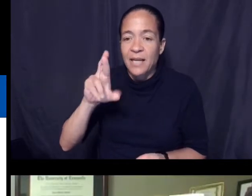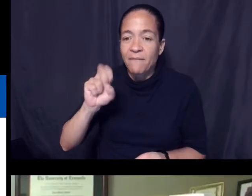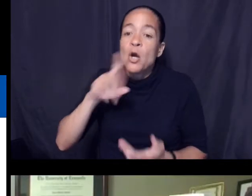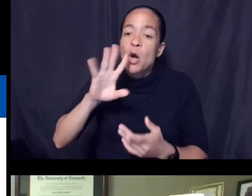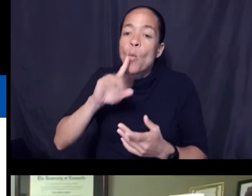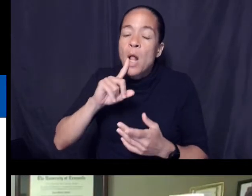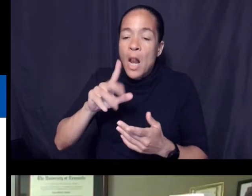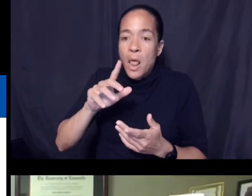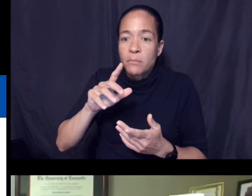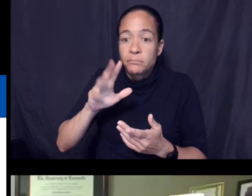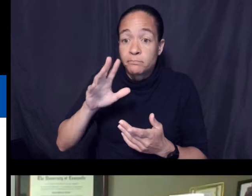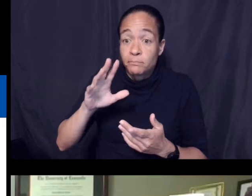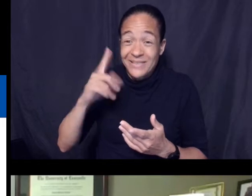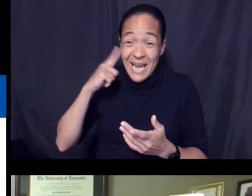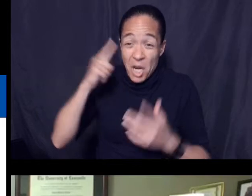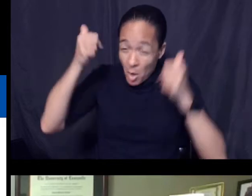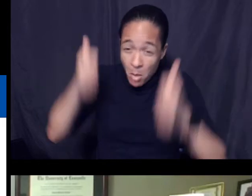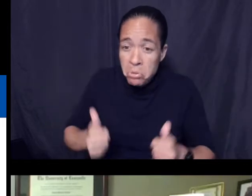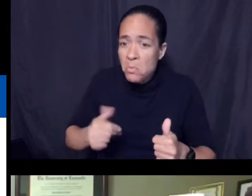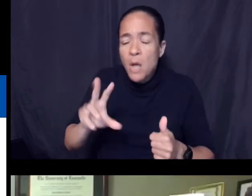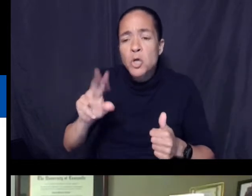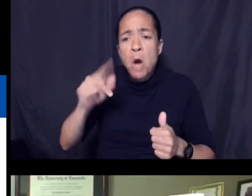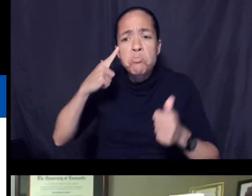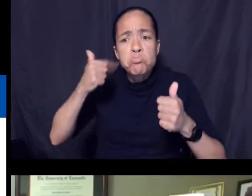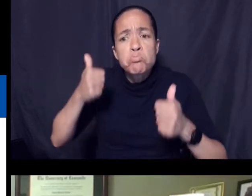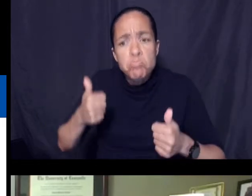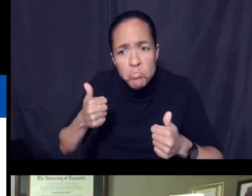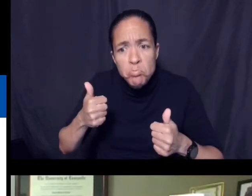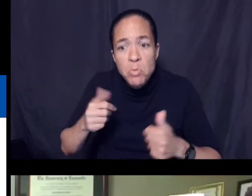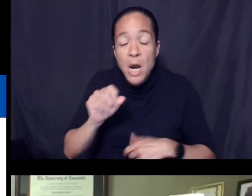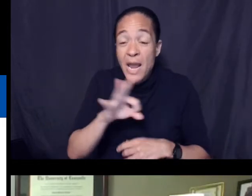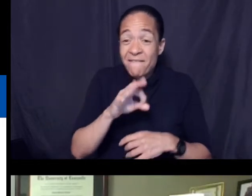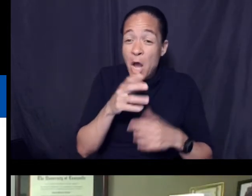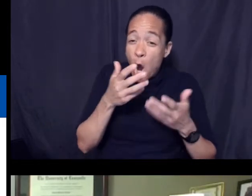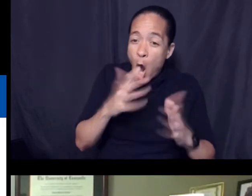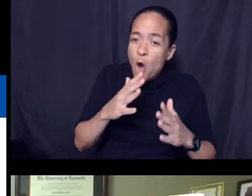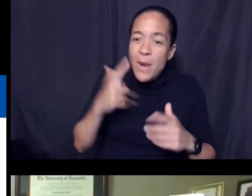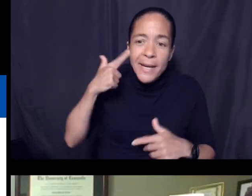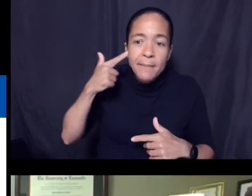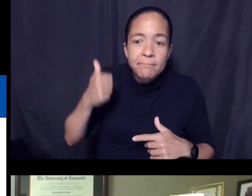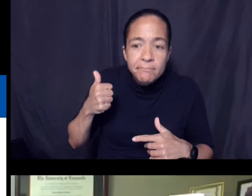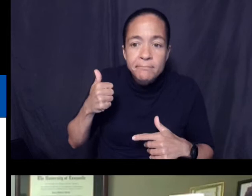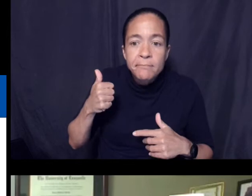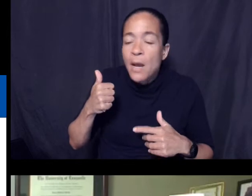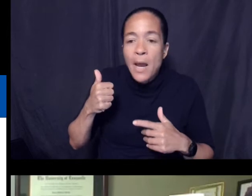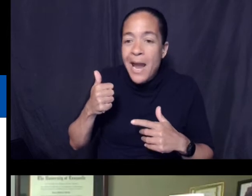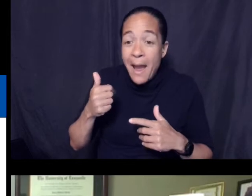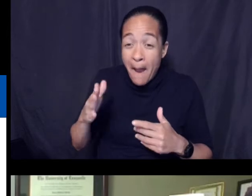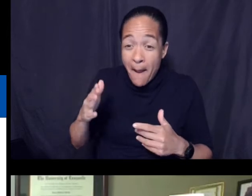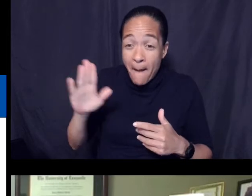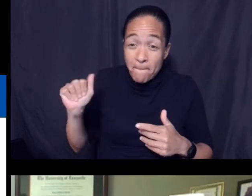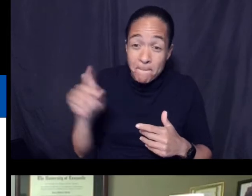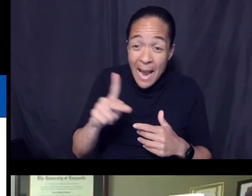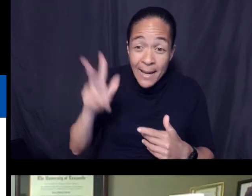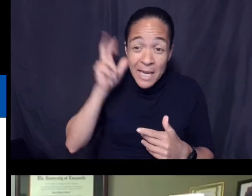loss. So you're unable to get any hearing back if the baby already had mild loss on one side. But